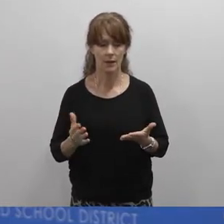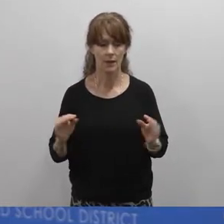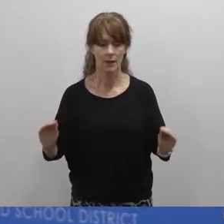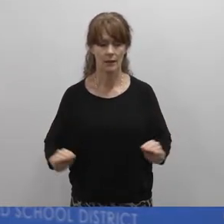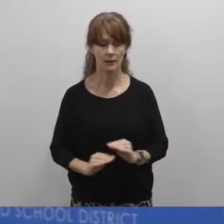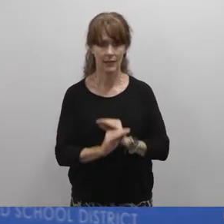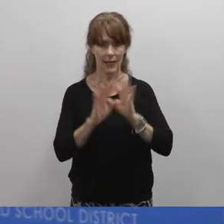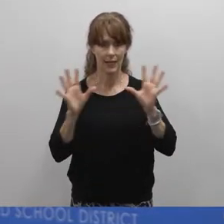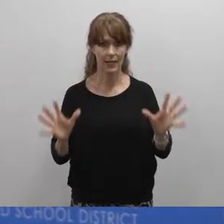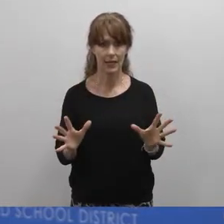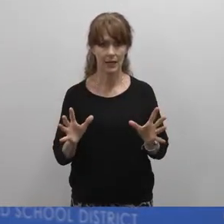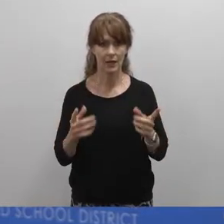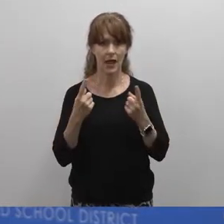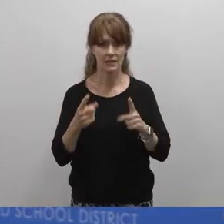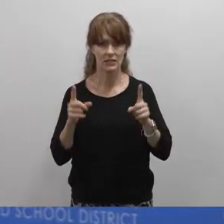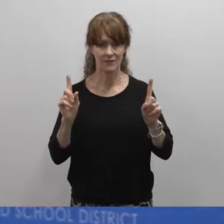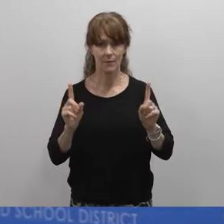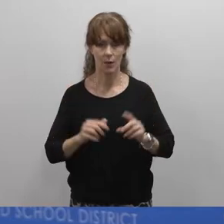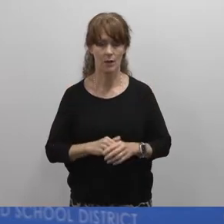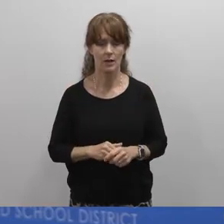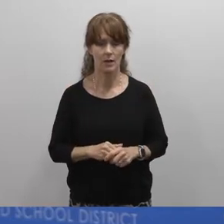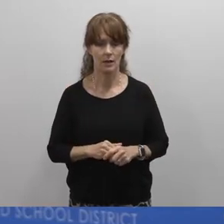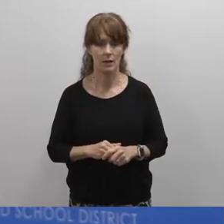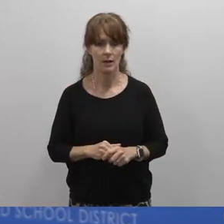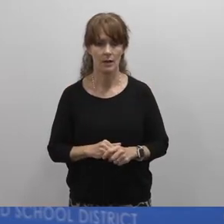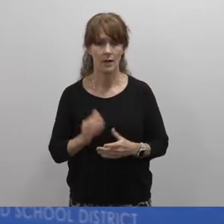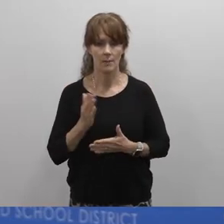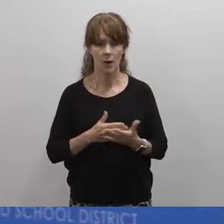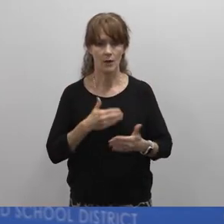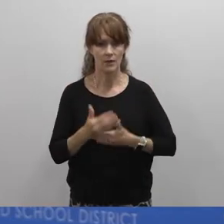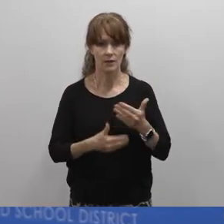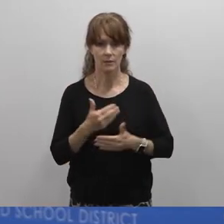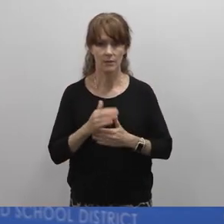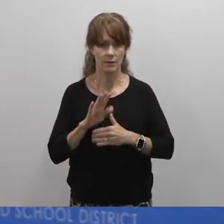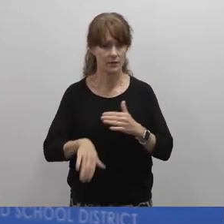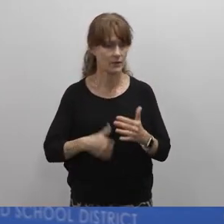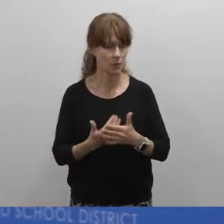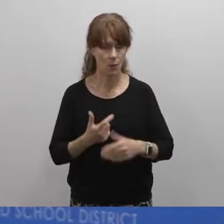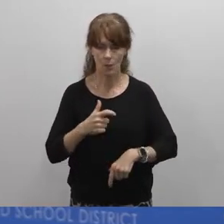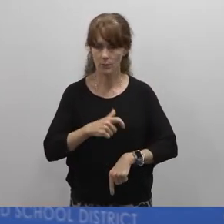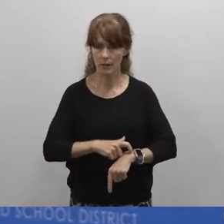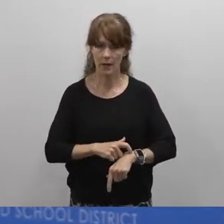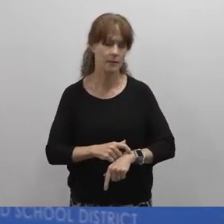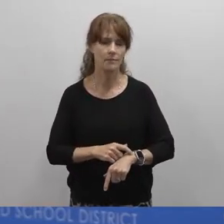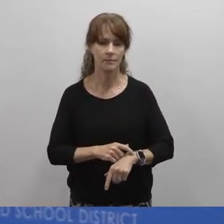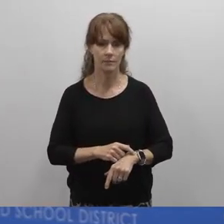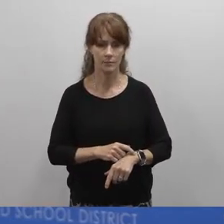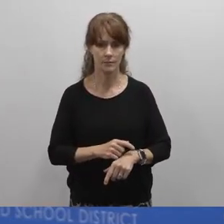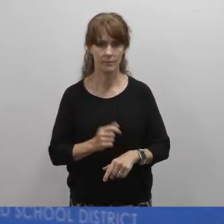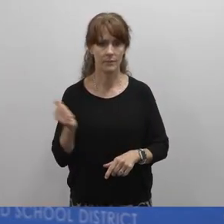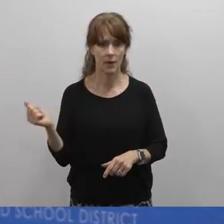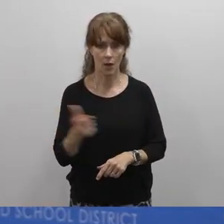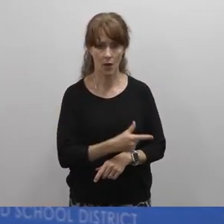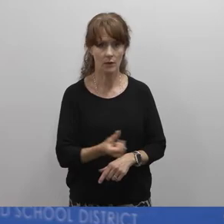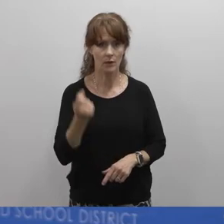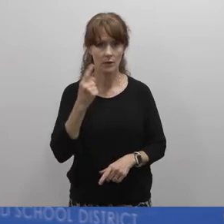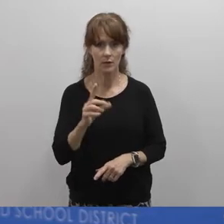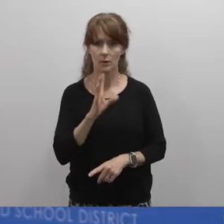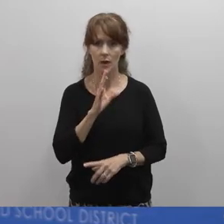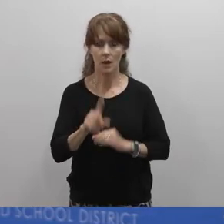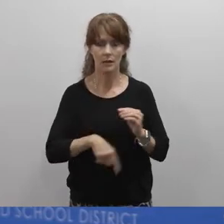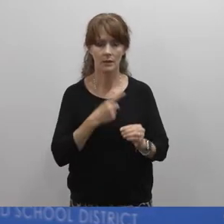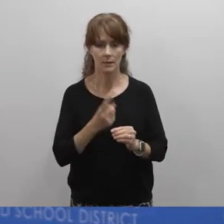clear and achievable. They've been a part of this process the entire time. Everyone understands that when we're talking